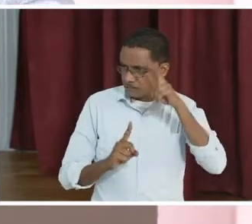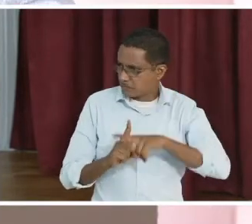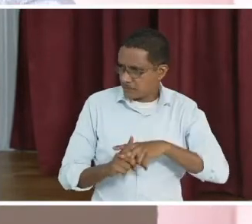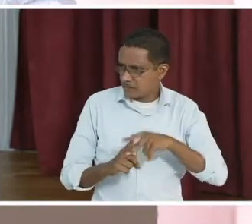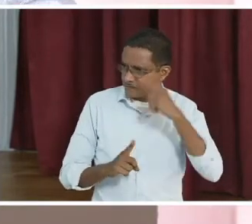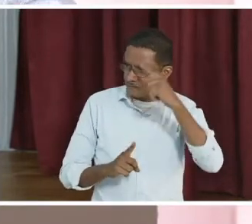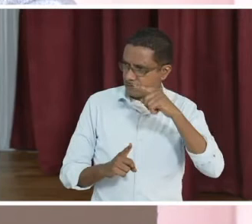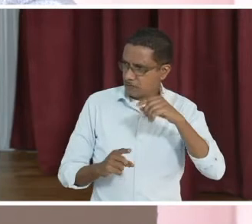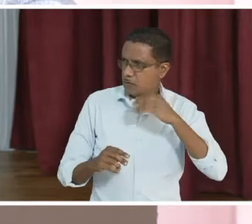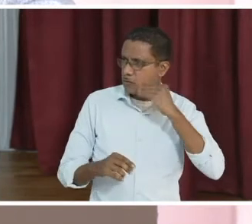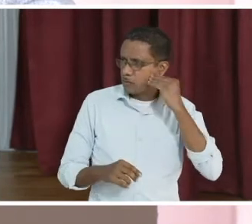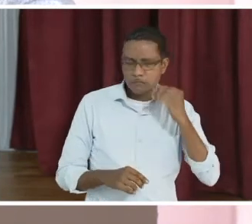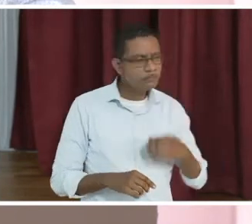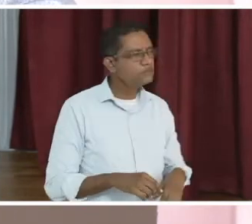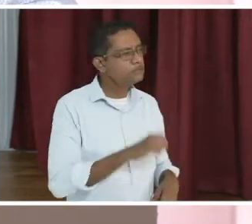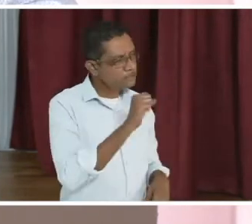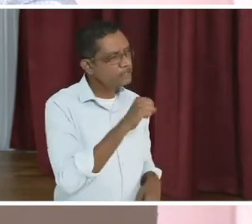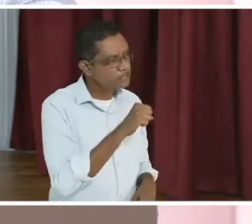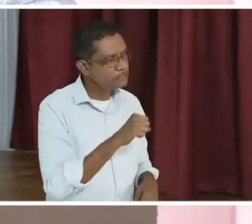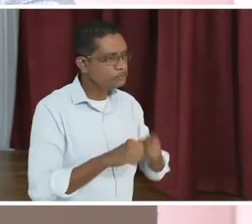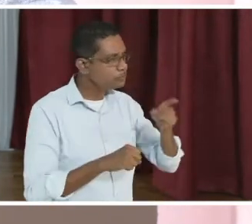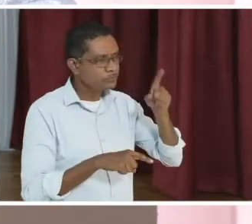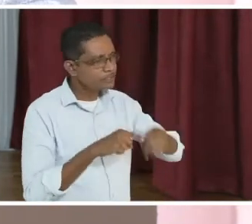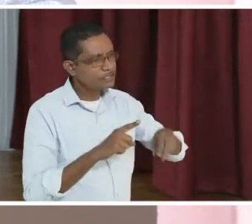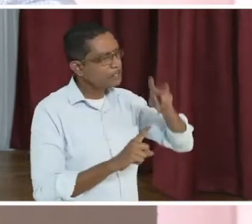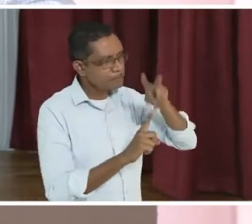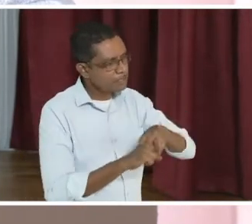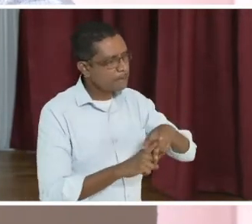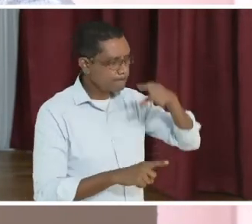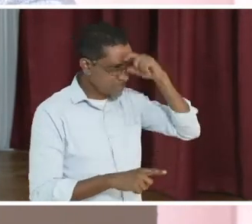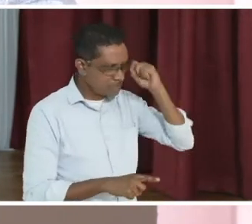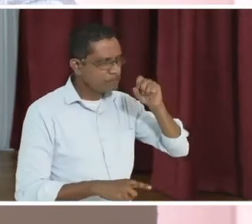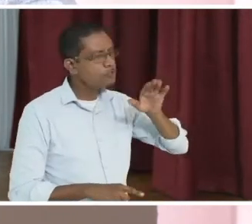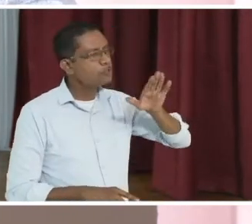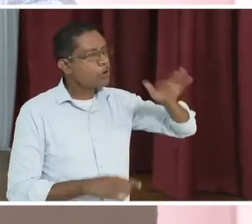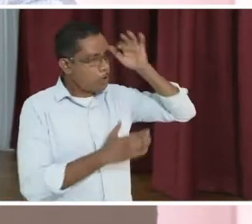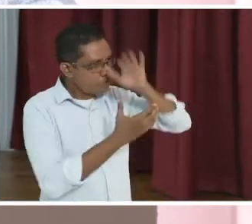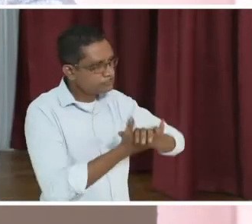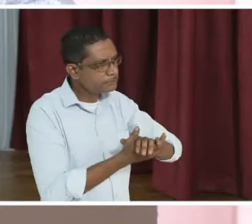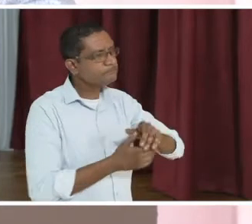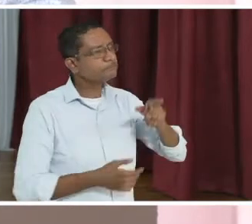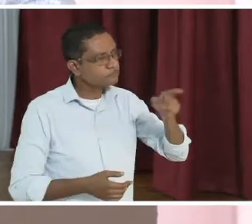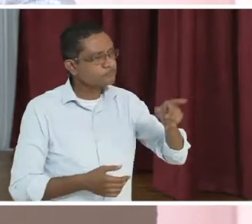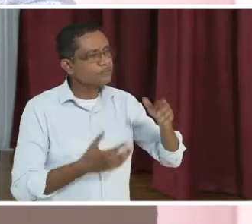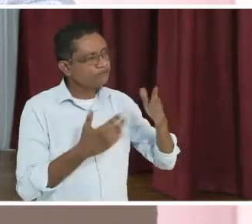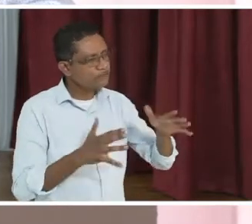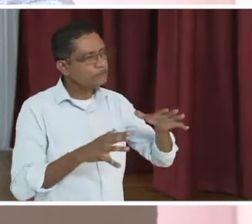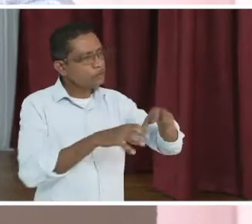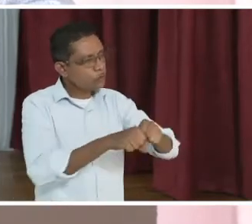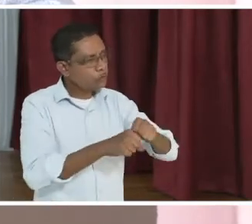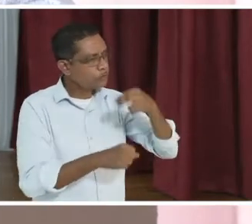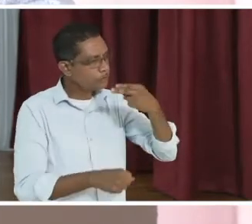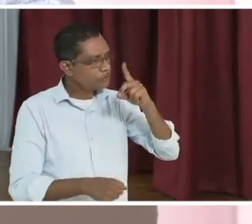to apply because your spouse is already in possession of an HGC unit or is a homeowner. Right. And So that opportunity cannot